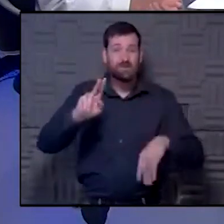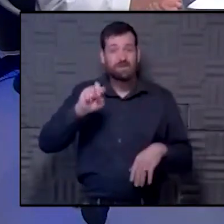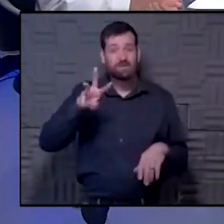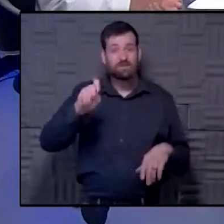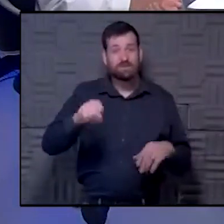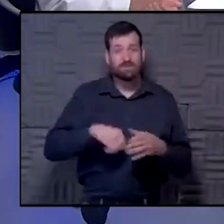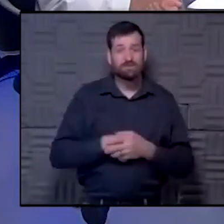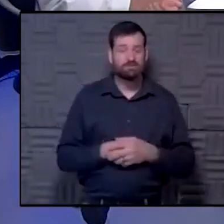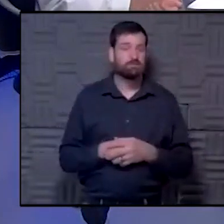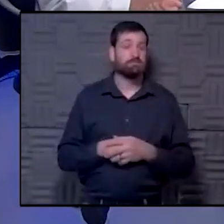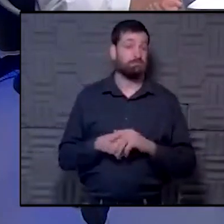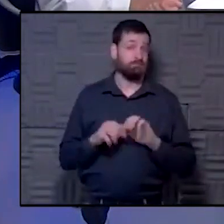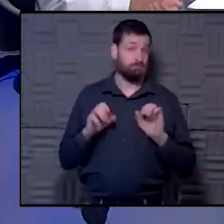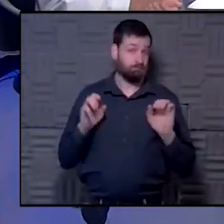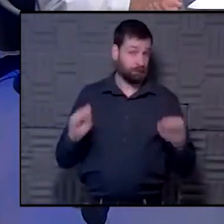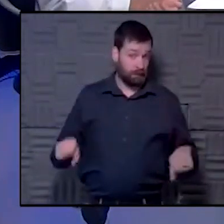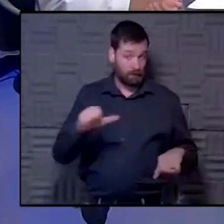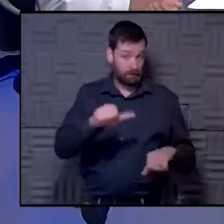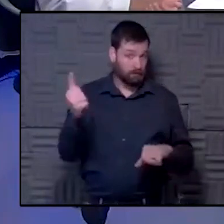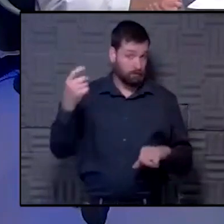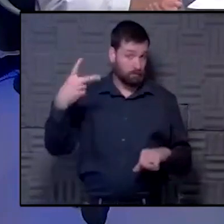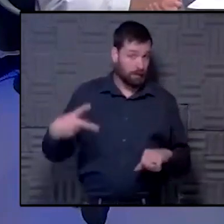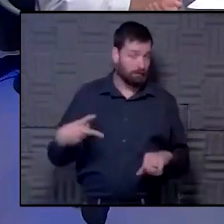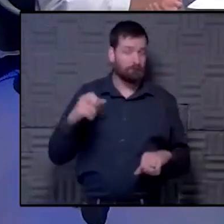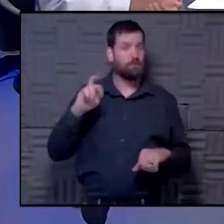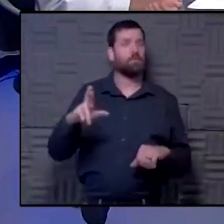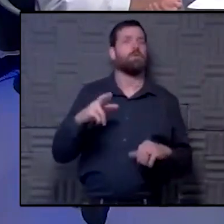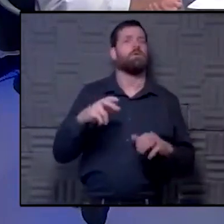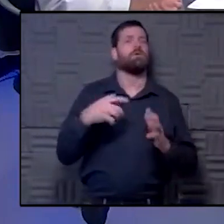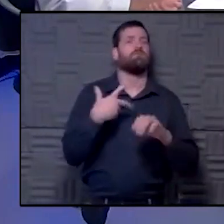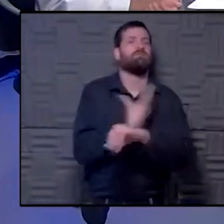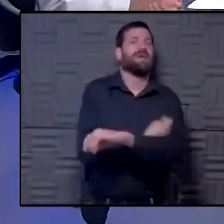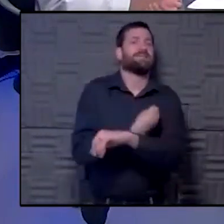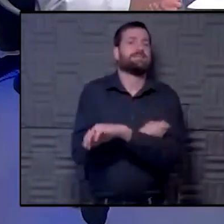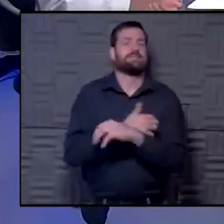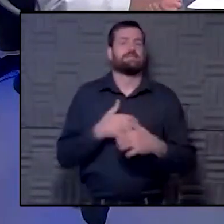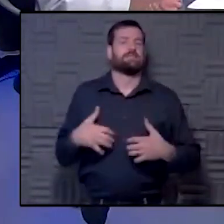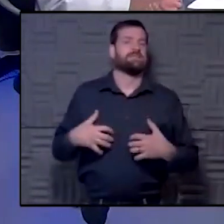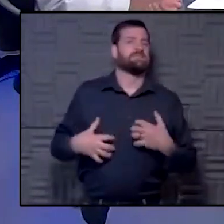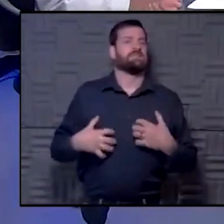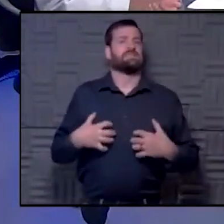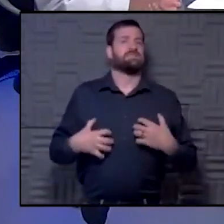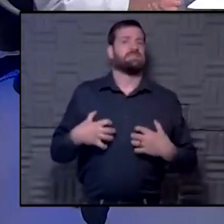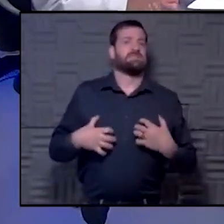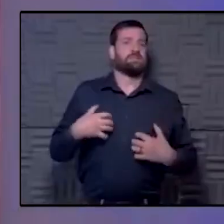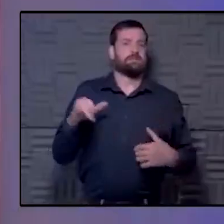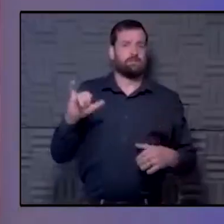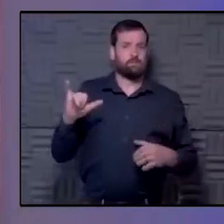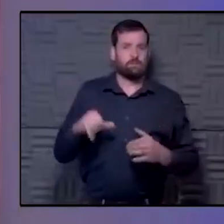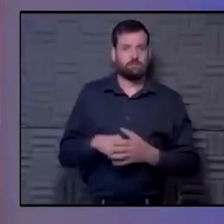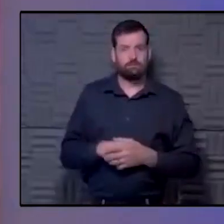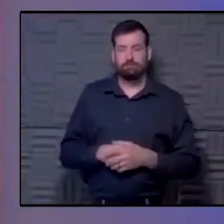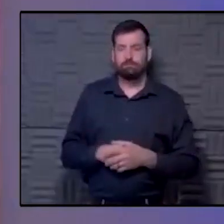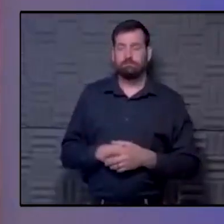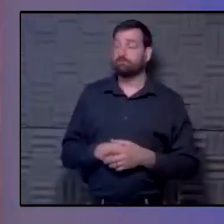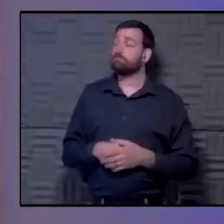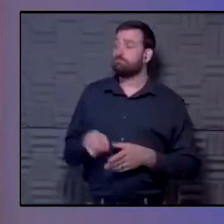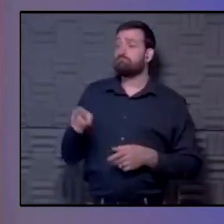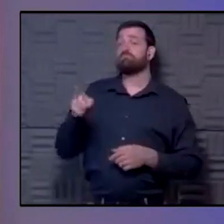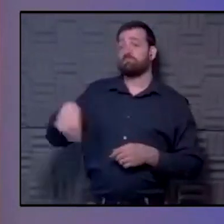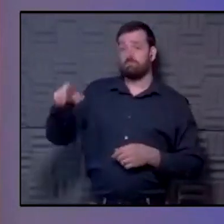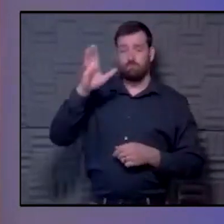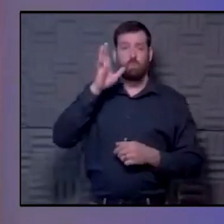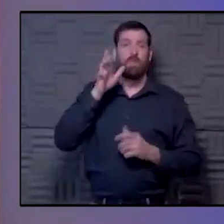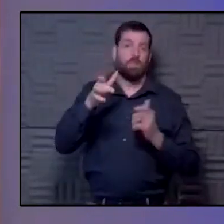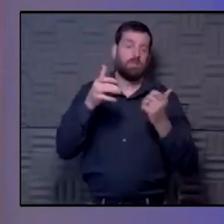And do you think you'll be able to get the other half, or is there vaccine hesitancy you're trying to work through as well? They'll continue